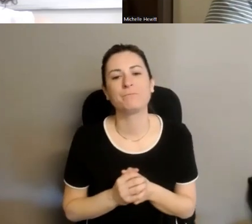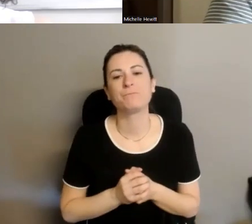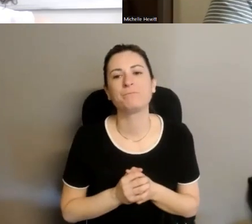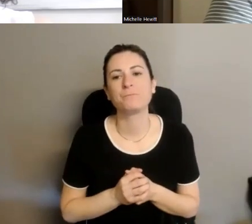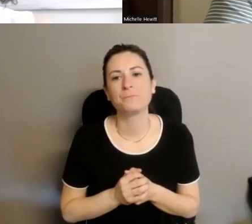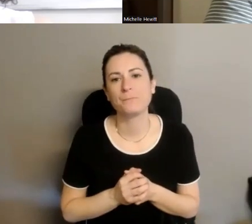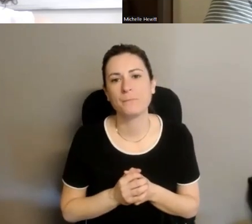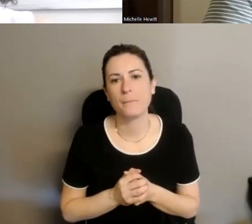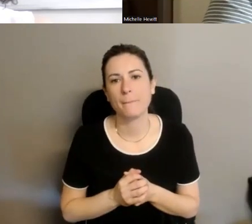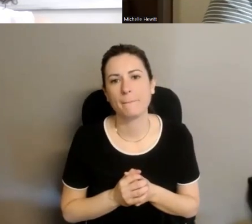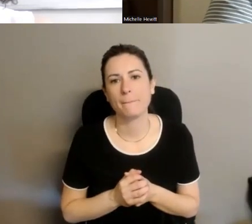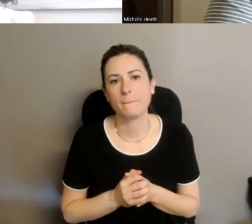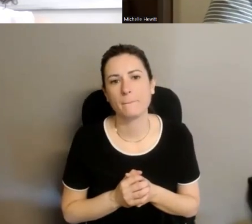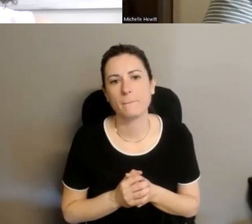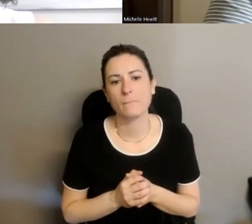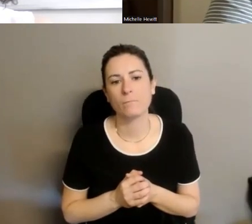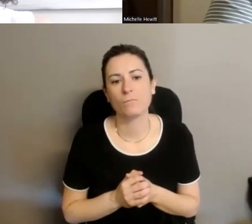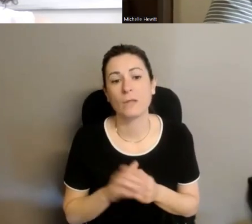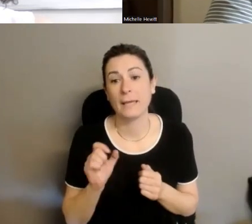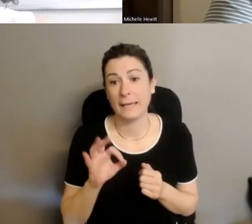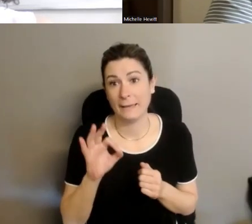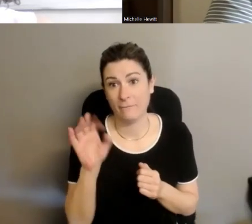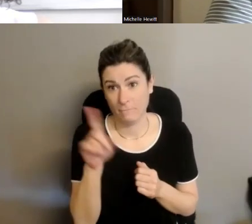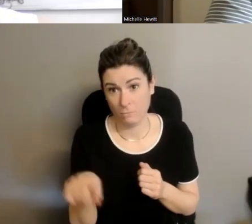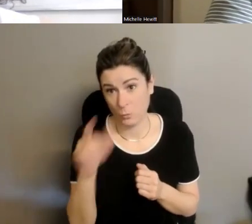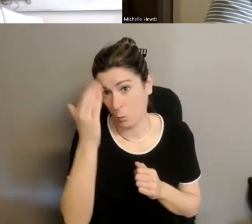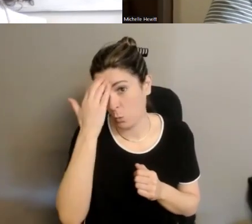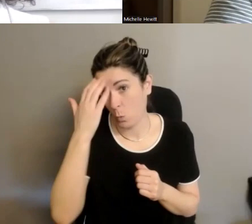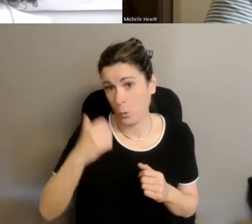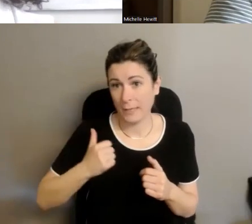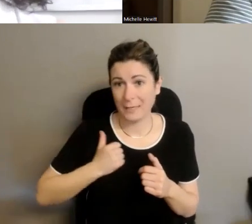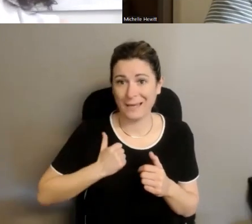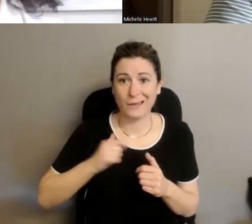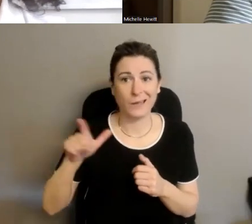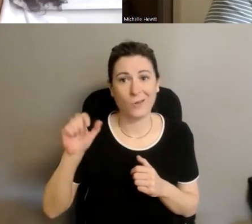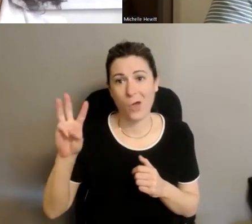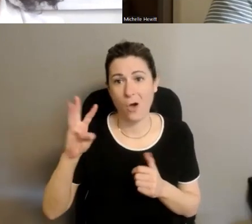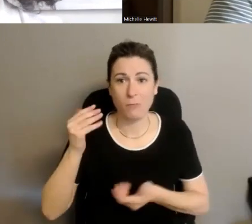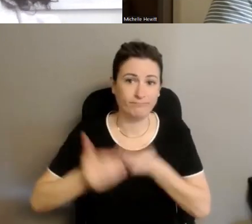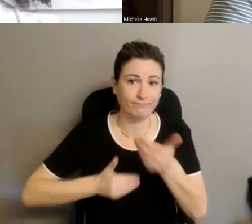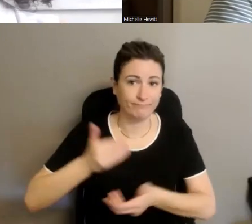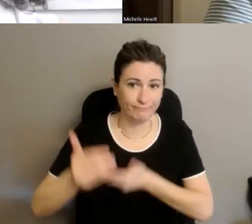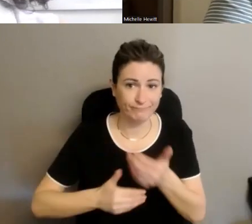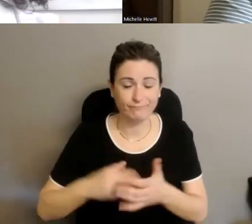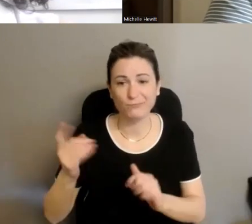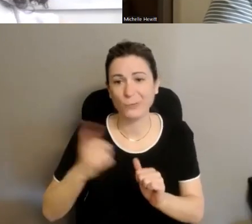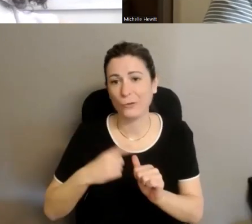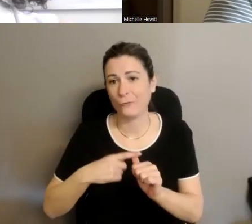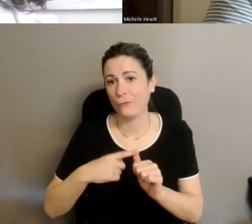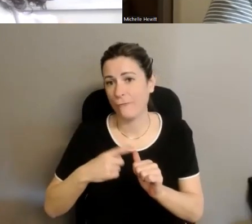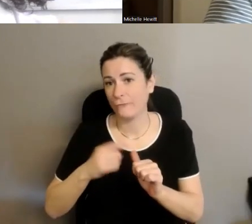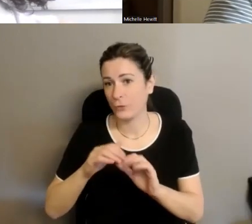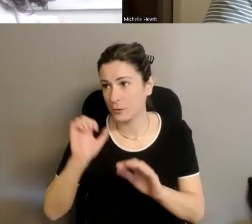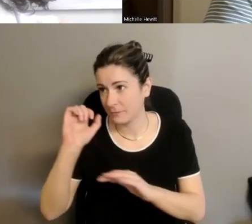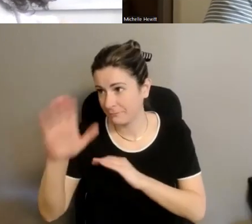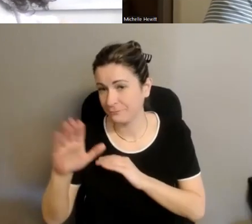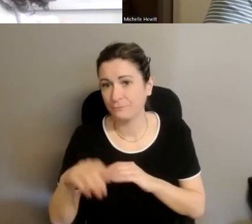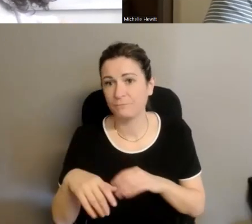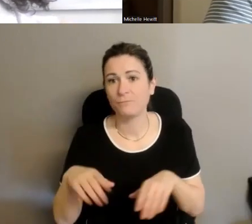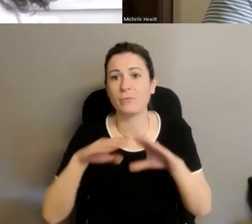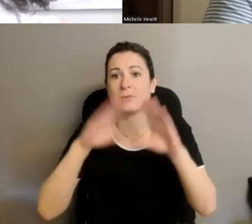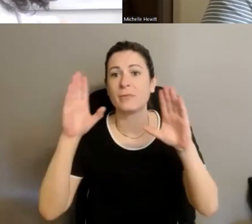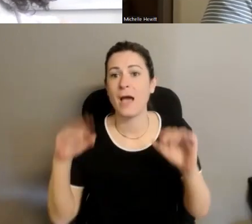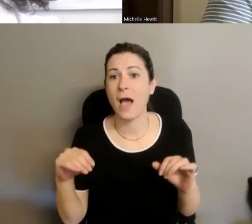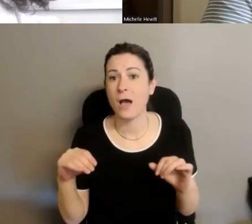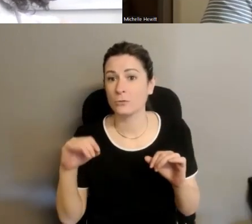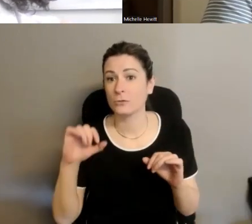how a bill becomes law, it has been all the way through the House of Commons, and now it's almost all the